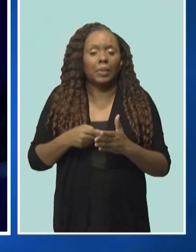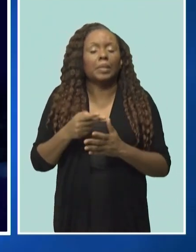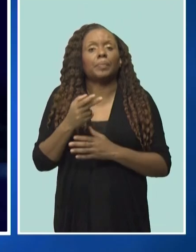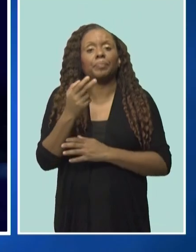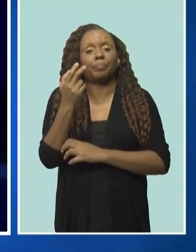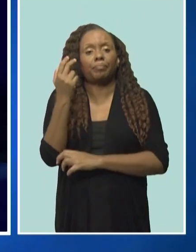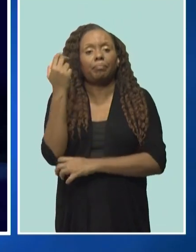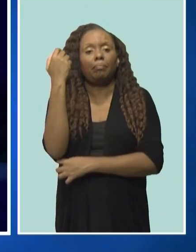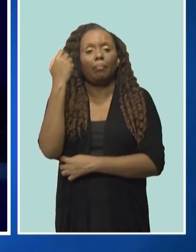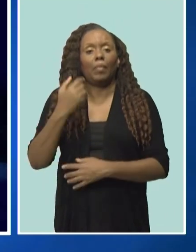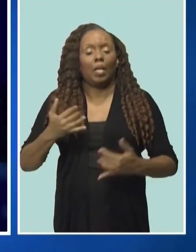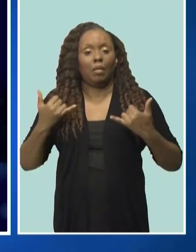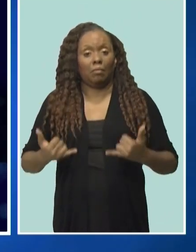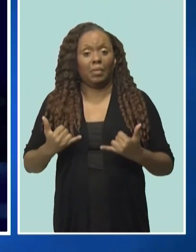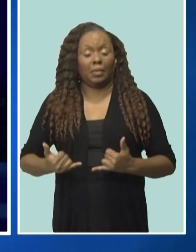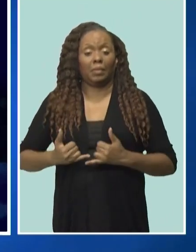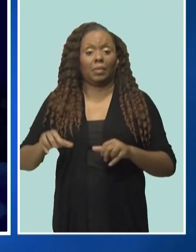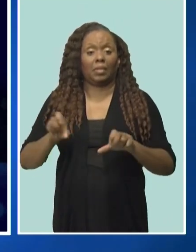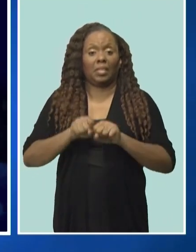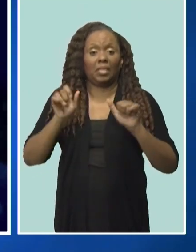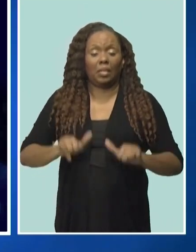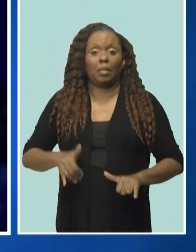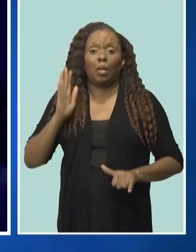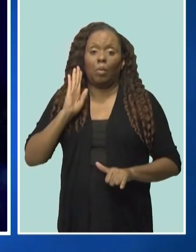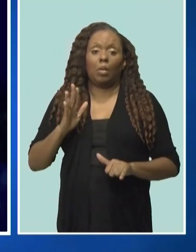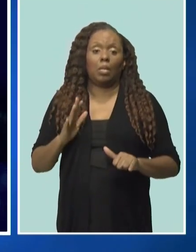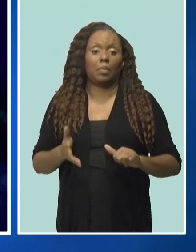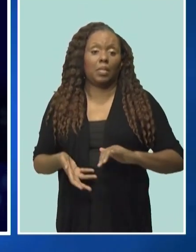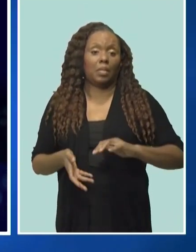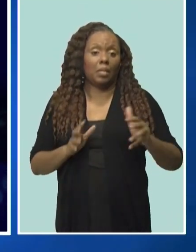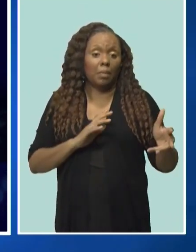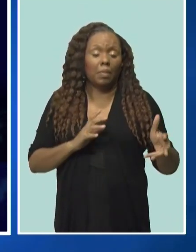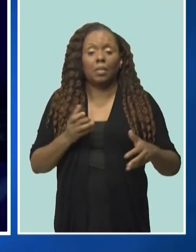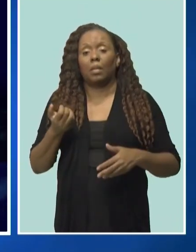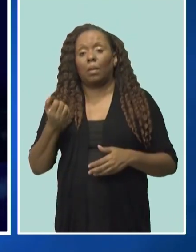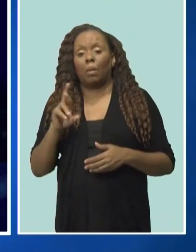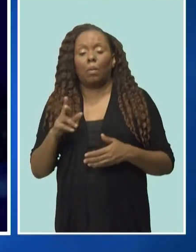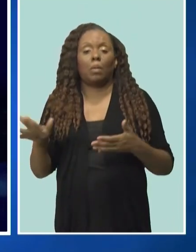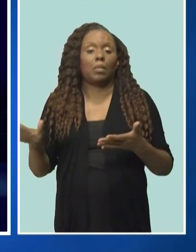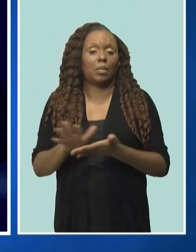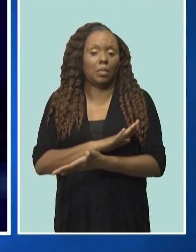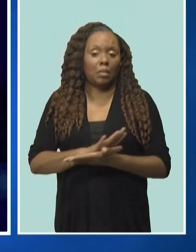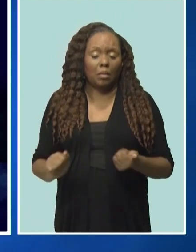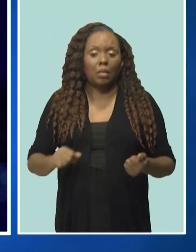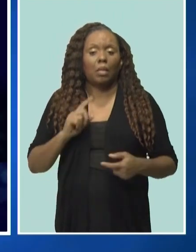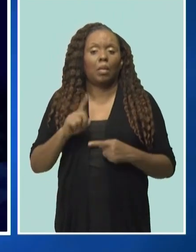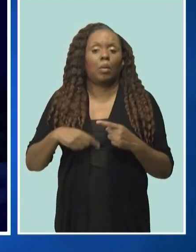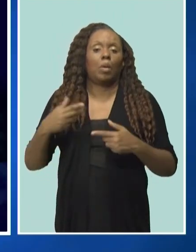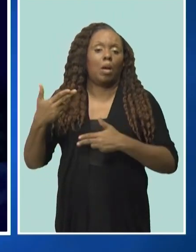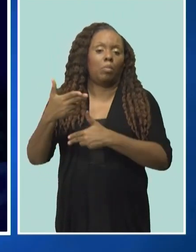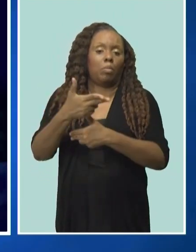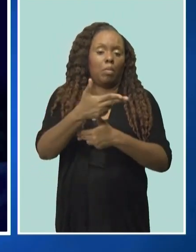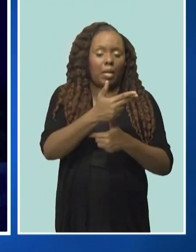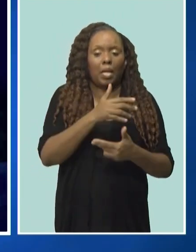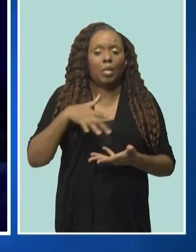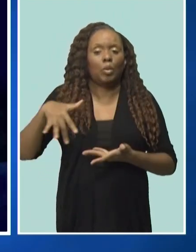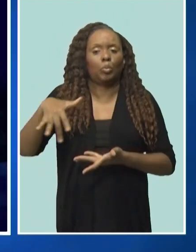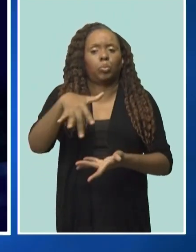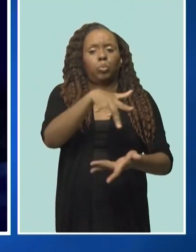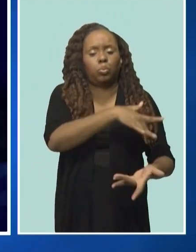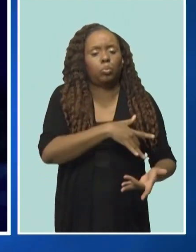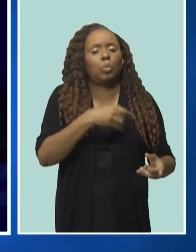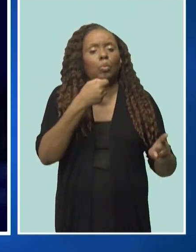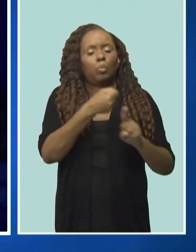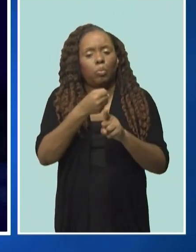number of the existing systems will be damaged or destroyed during the passage of storms or hurricanes. This could lead